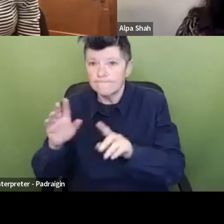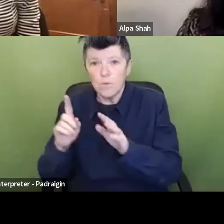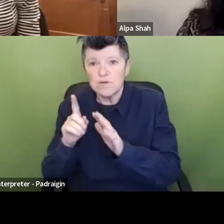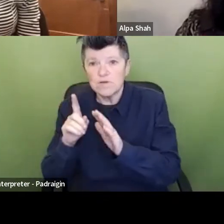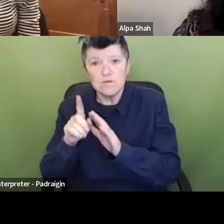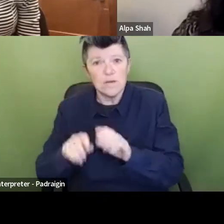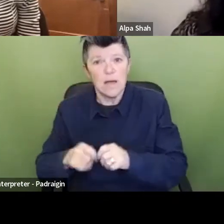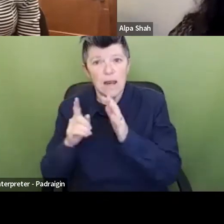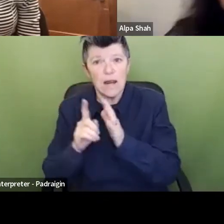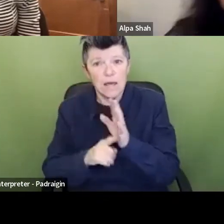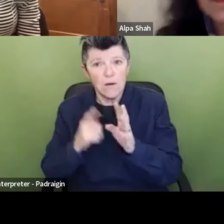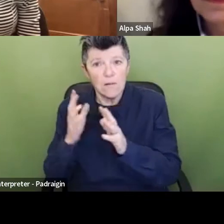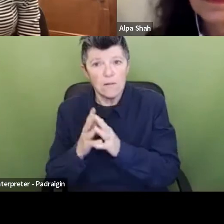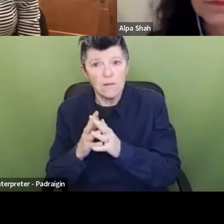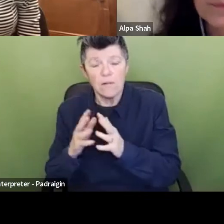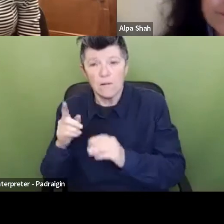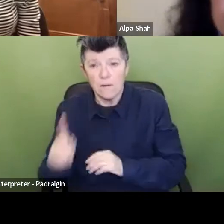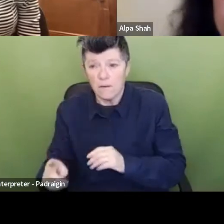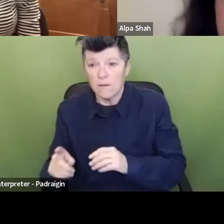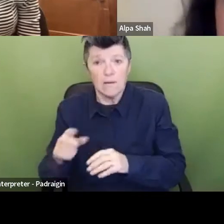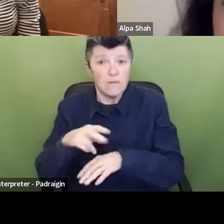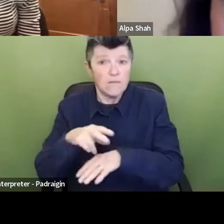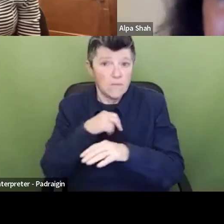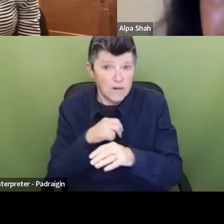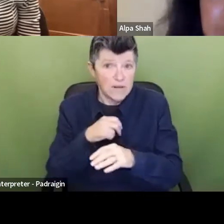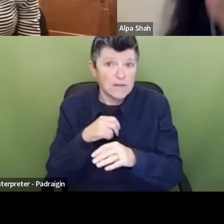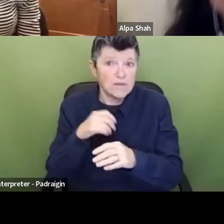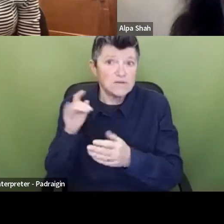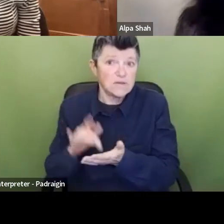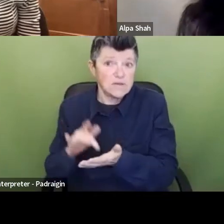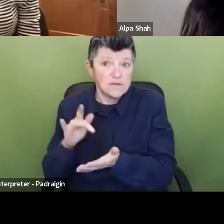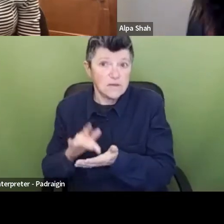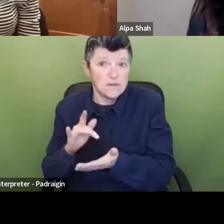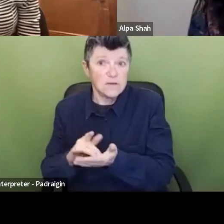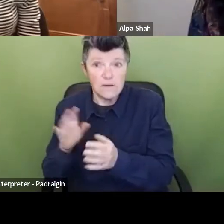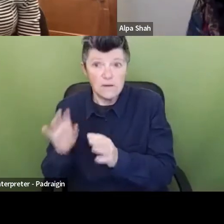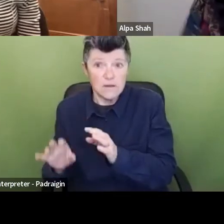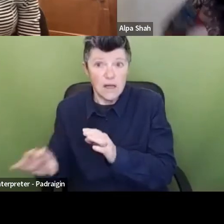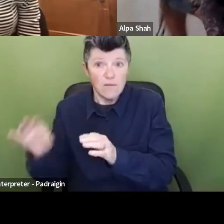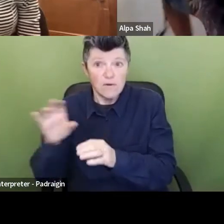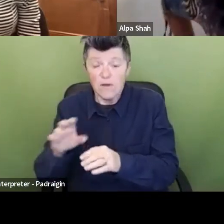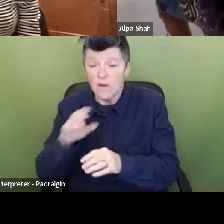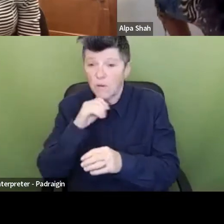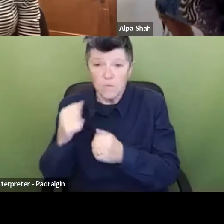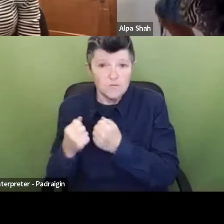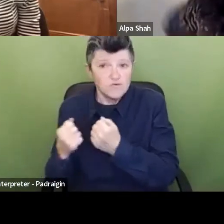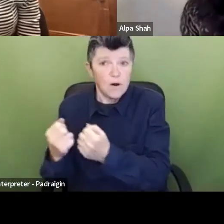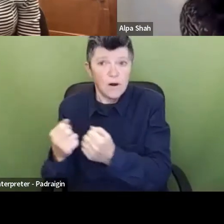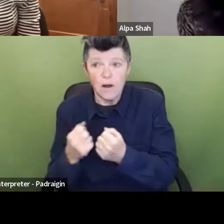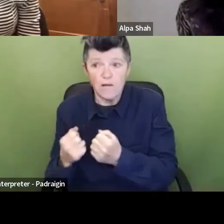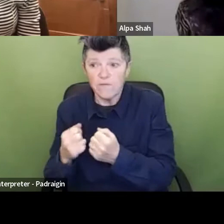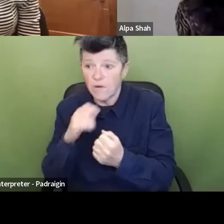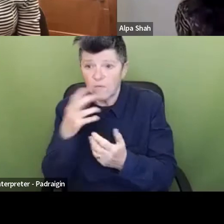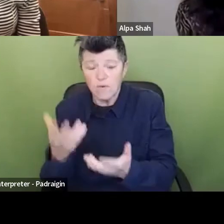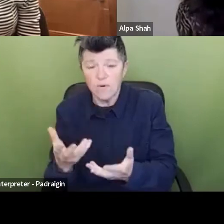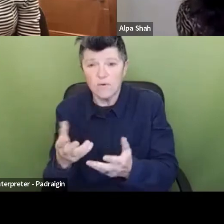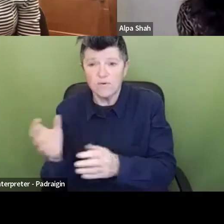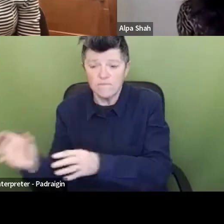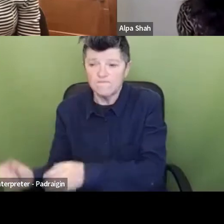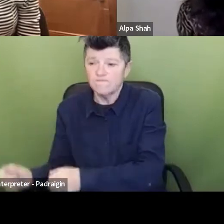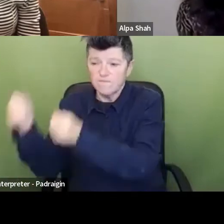the police, the city in various different constituencies, would drive around the city and put you into a van and take you to a homeless